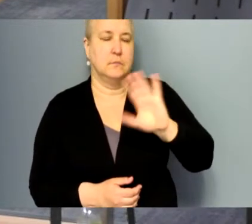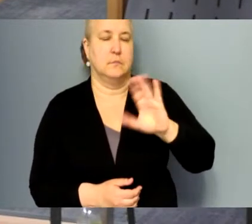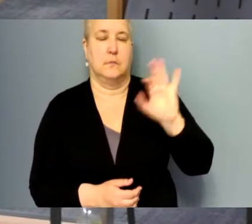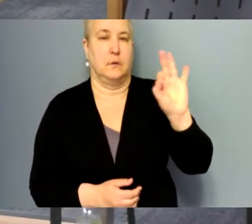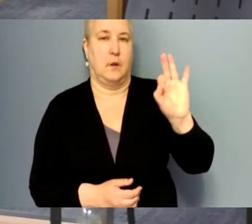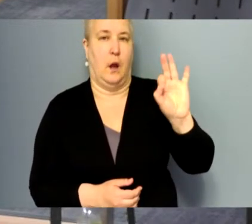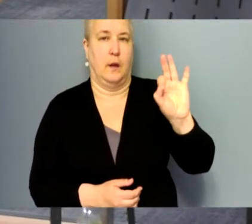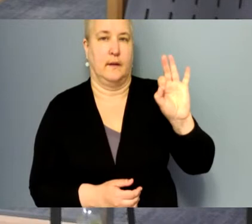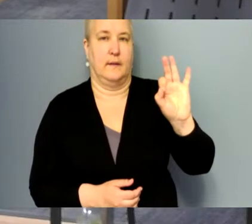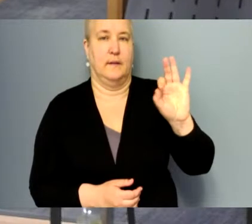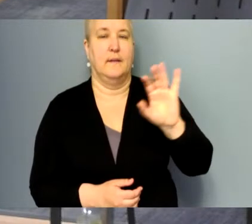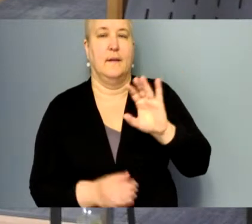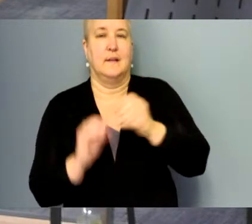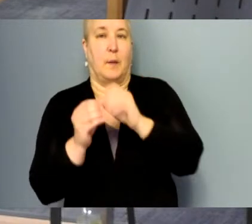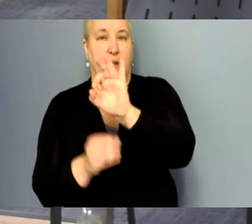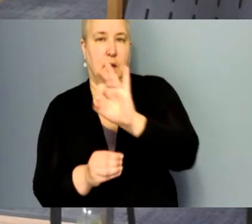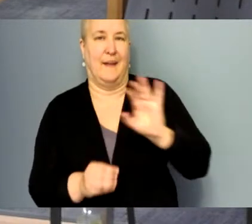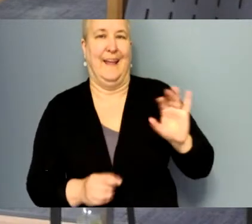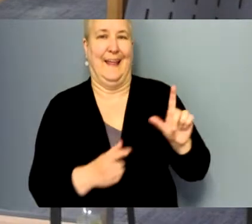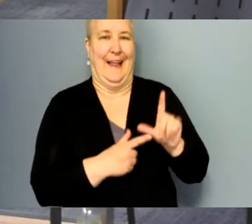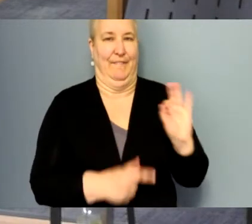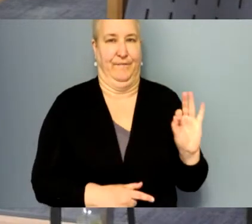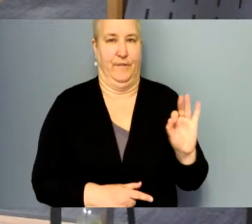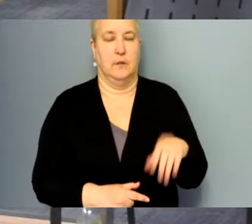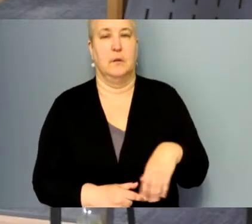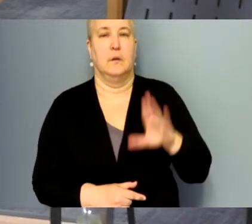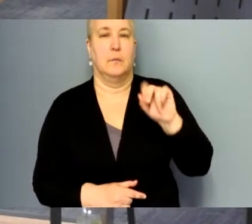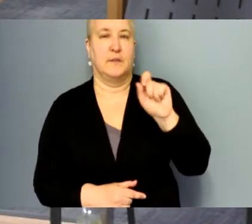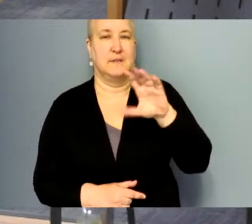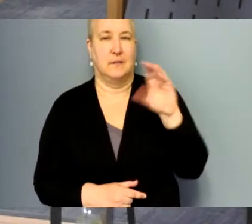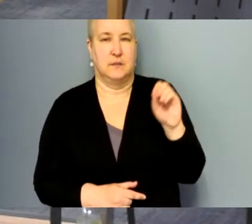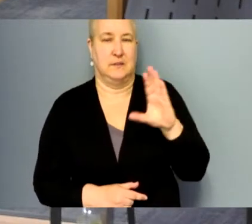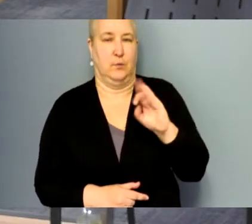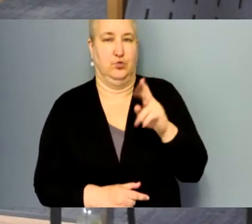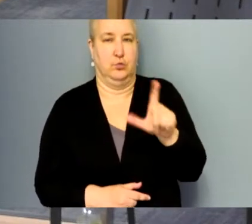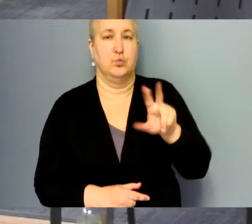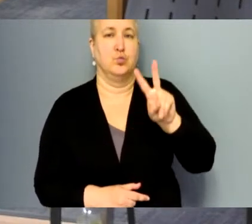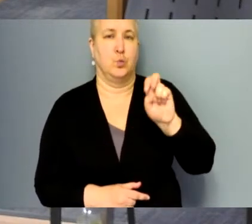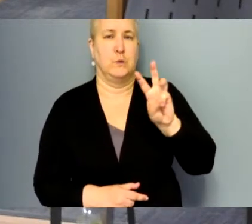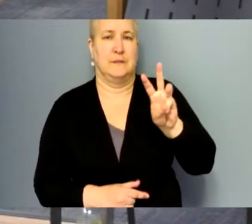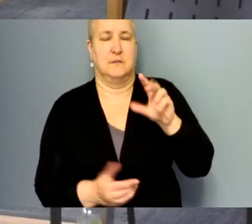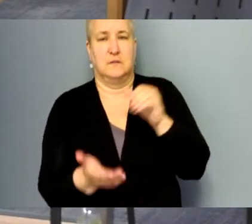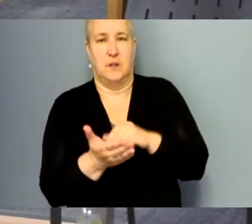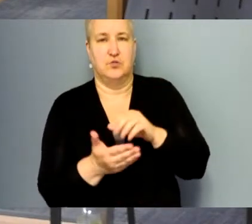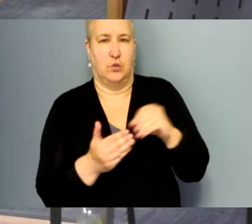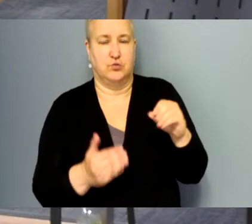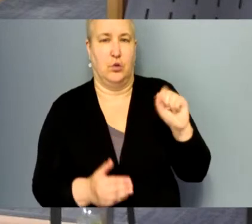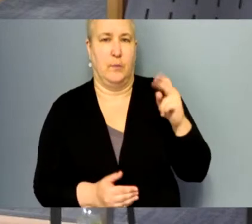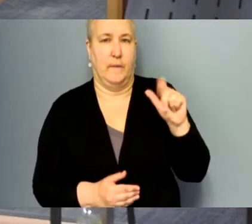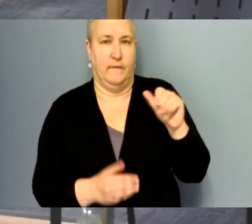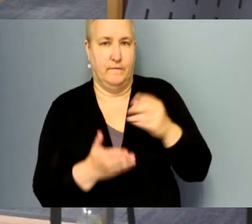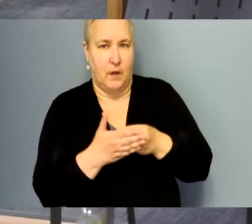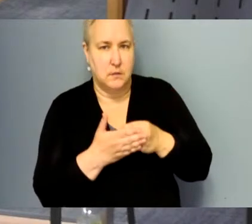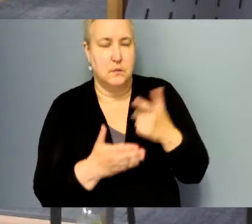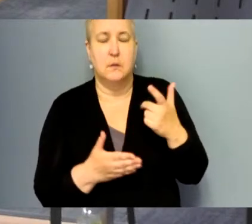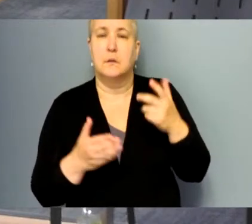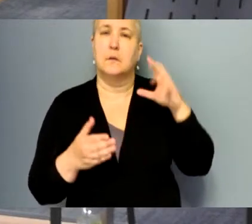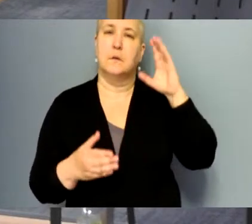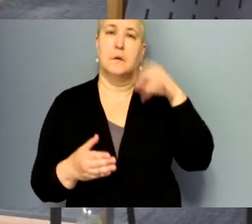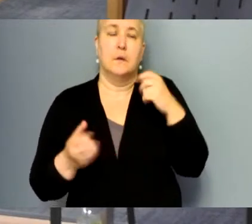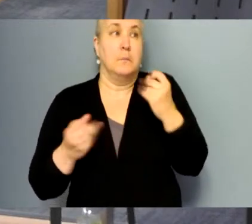9F Bucks County Opportunity Council, $206,000 of ARPA funds. Many of